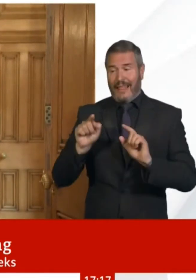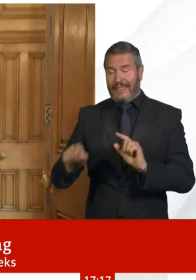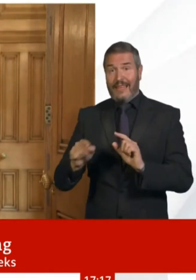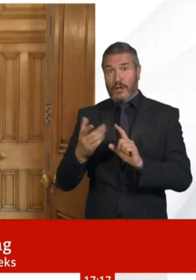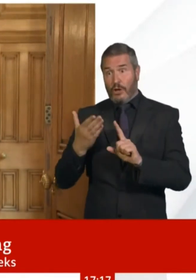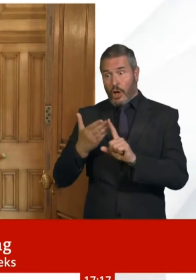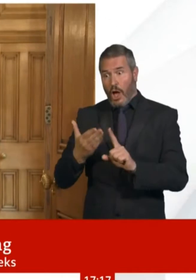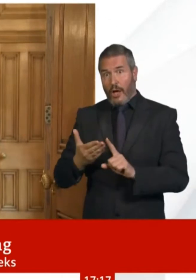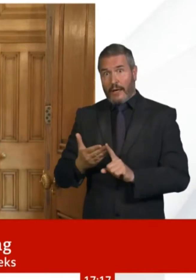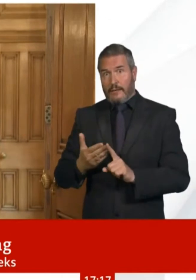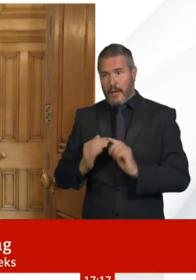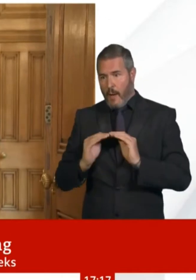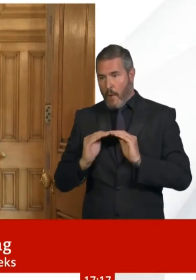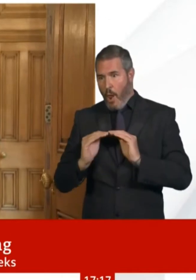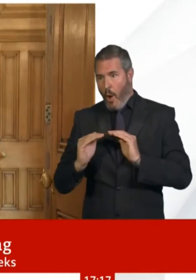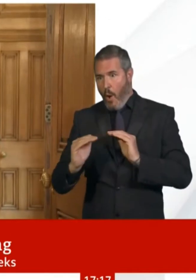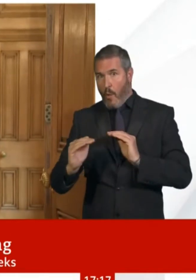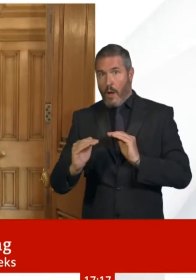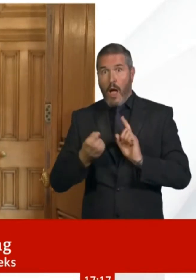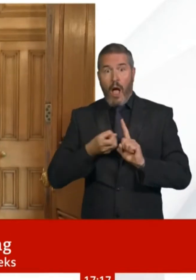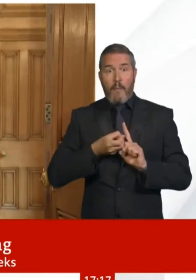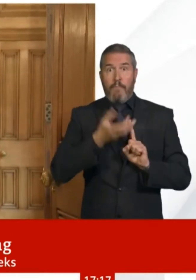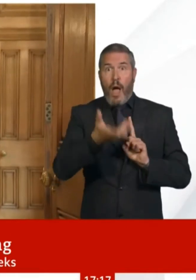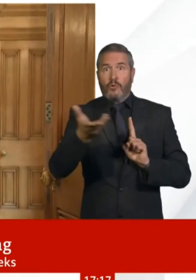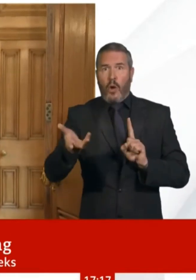the level R1,